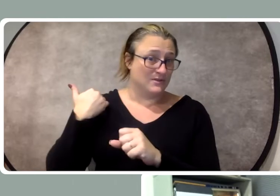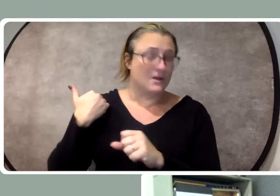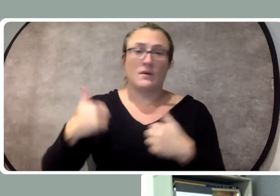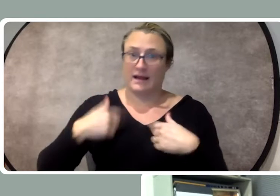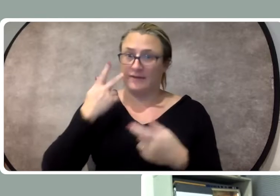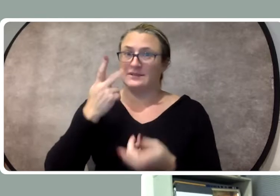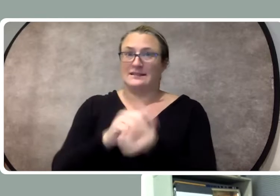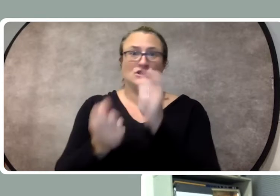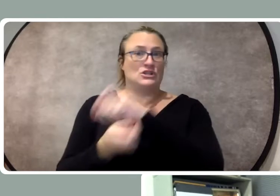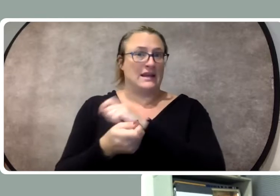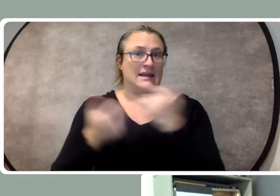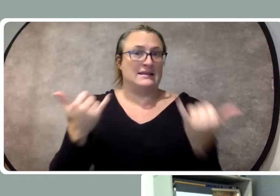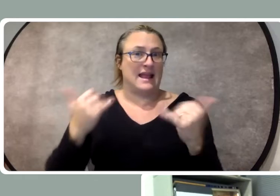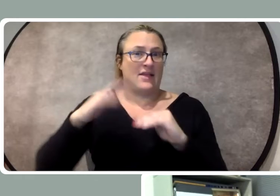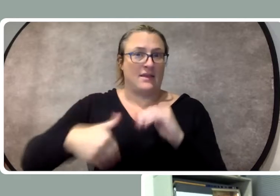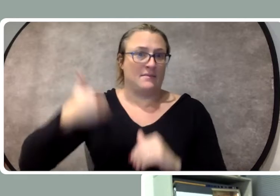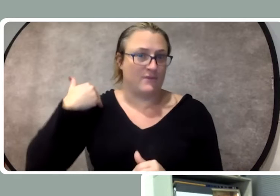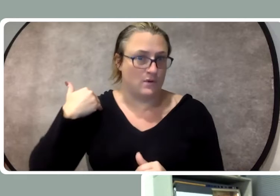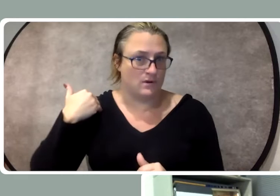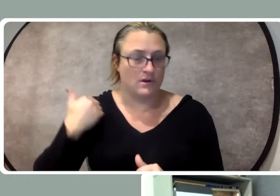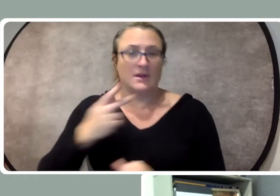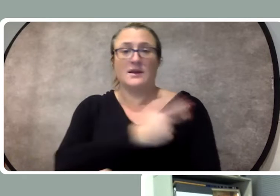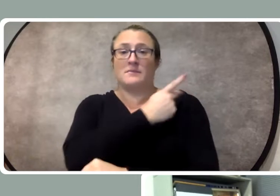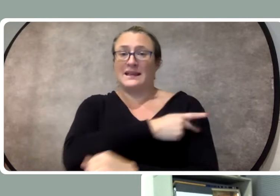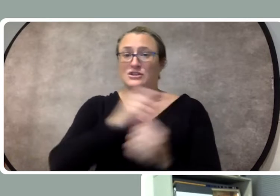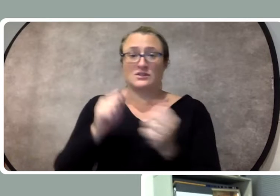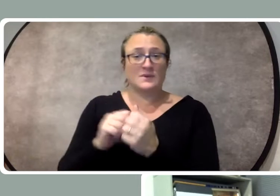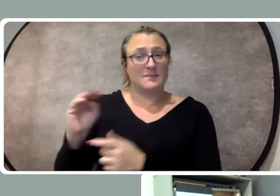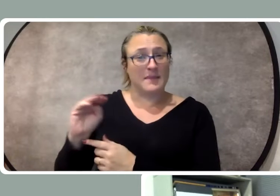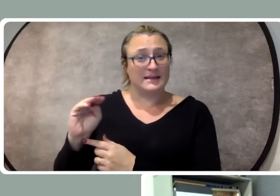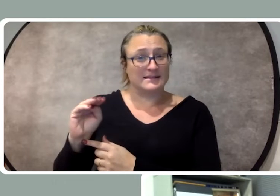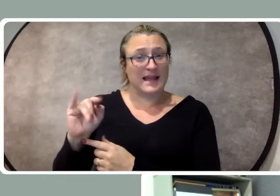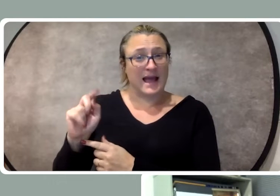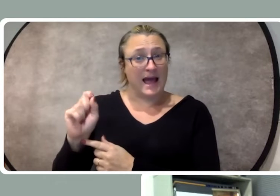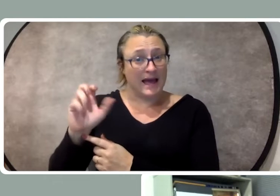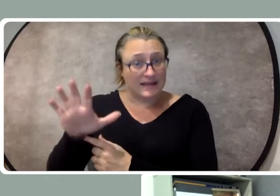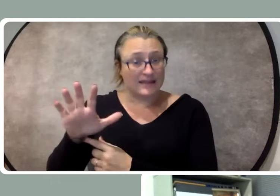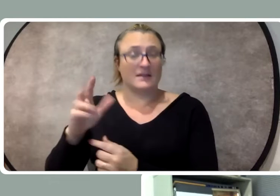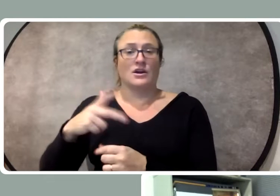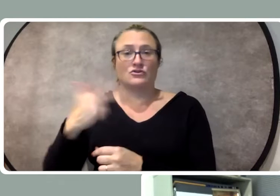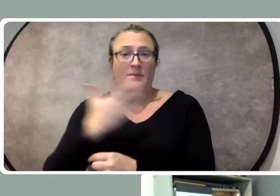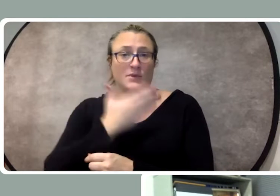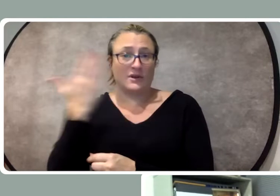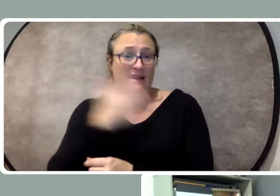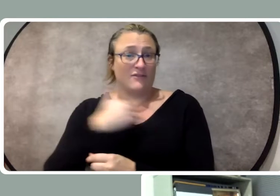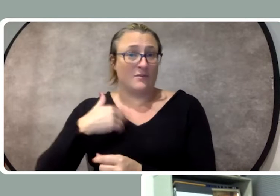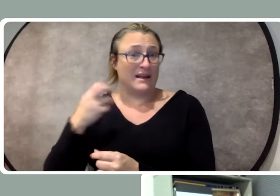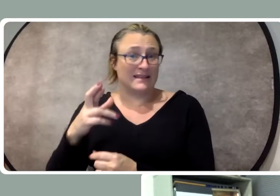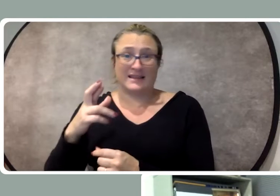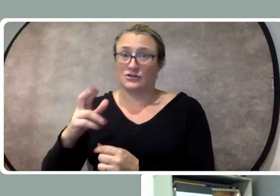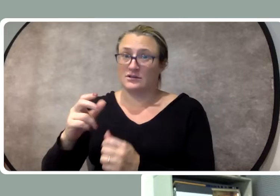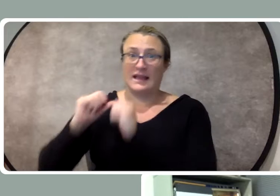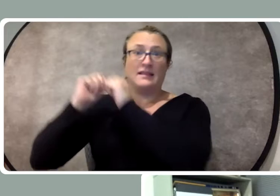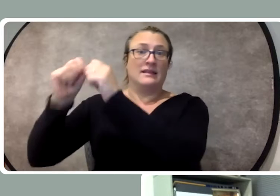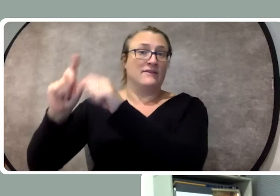I see it every day. Patients with metastatic triple-negative breast cancer are now living longer than they were 10 years ago